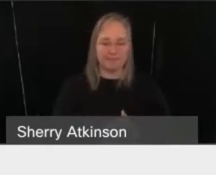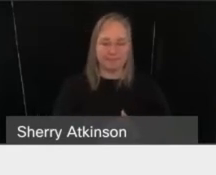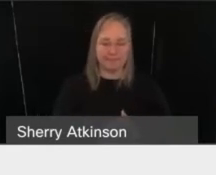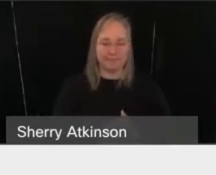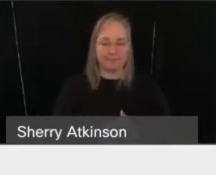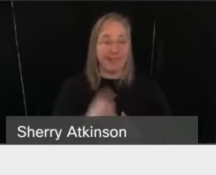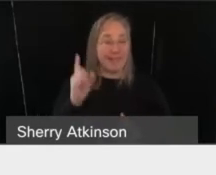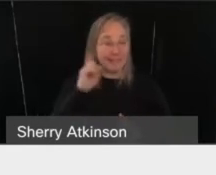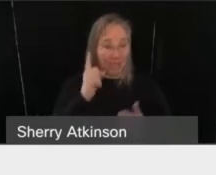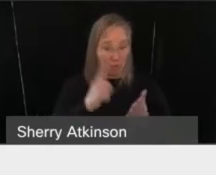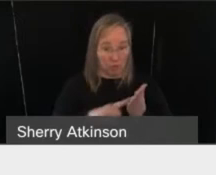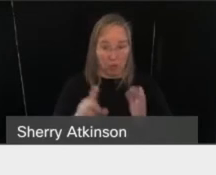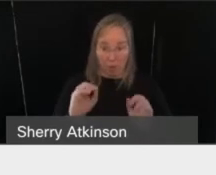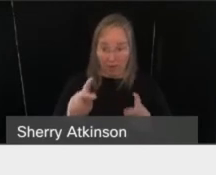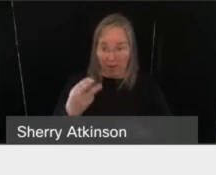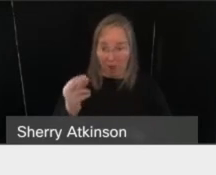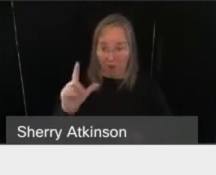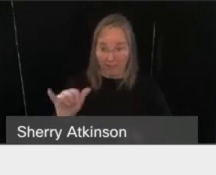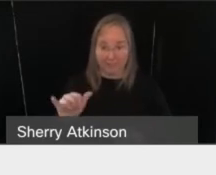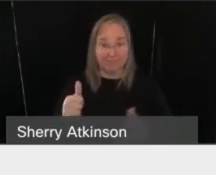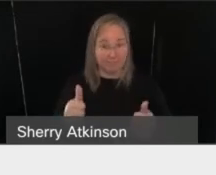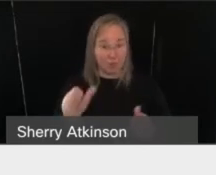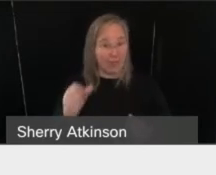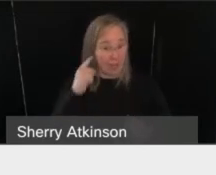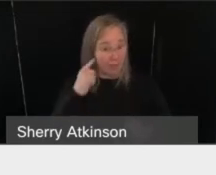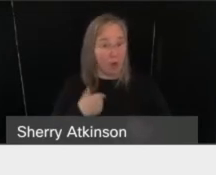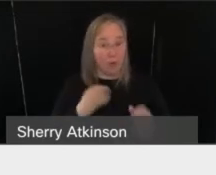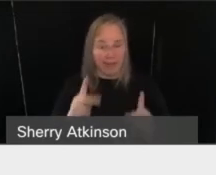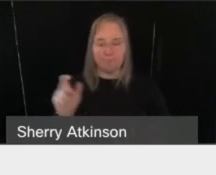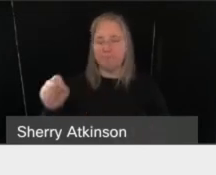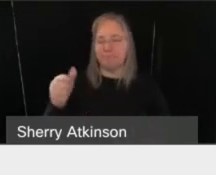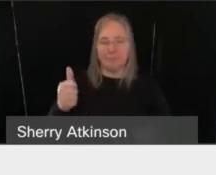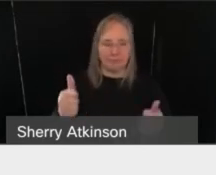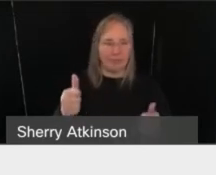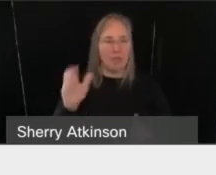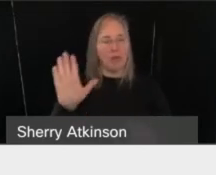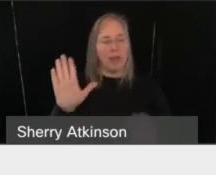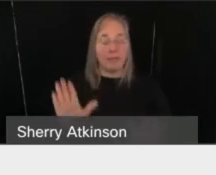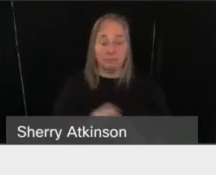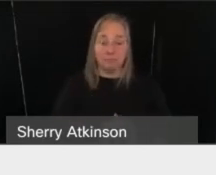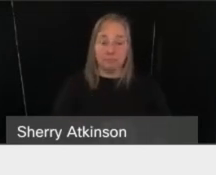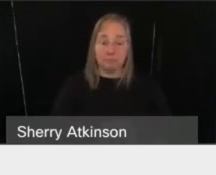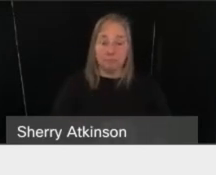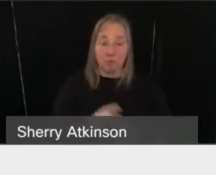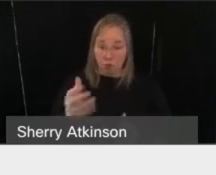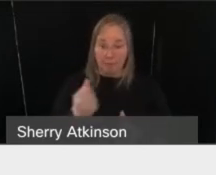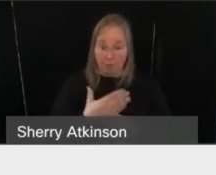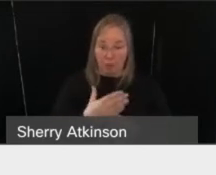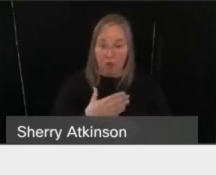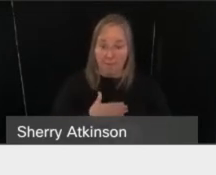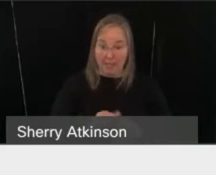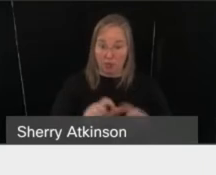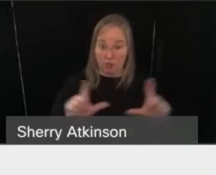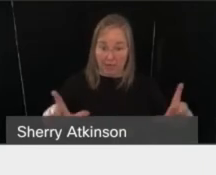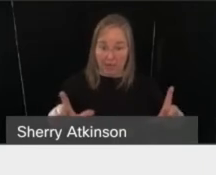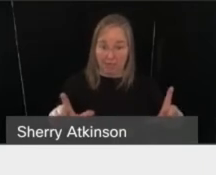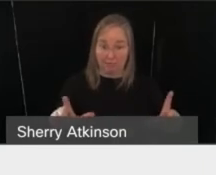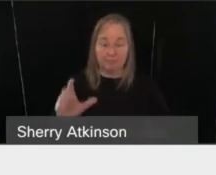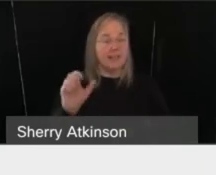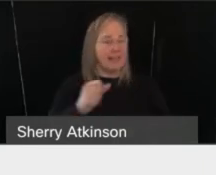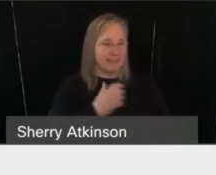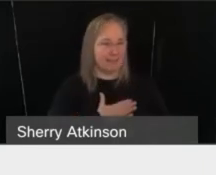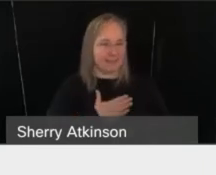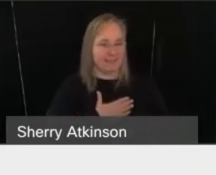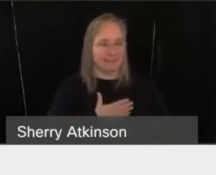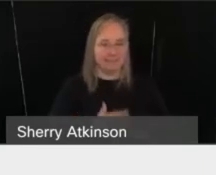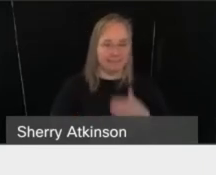Sound check. Okay, Holly? Yes. You can hear me okay? Great. Yeah. And would you like me to share my screen to pull up my PowerPoint?